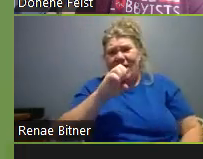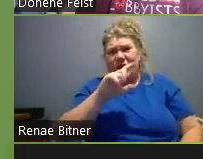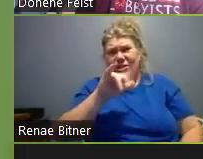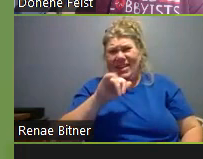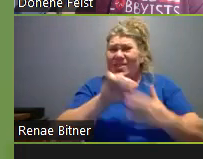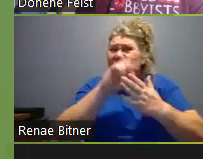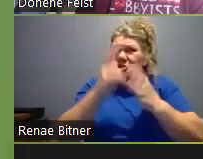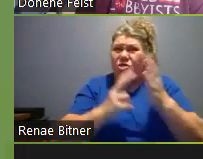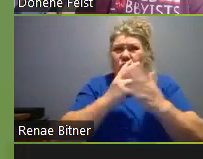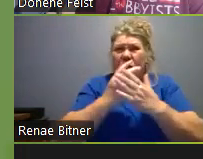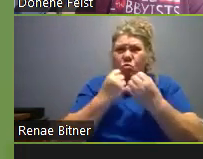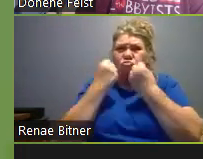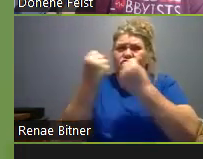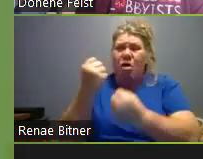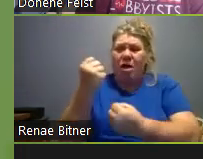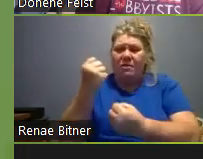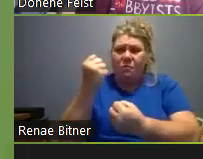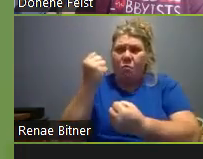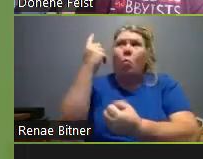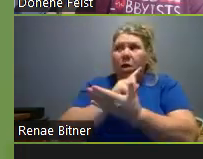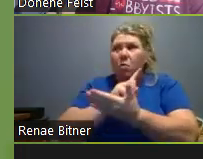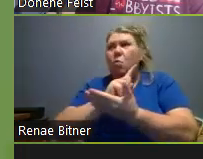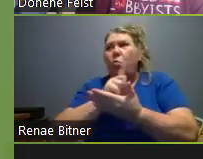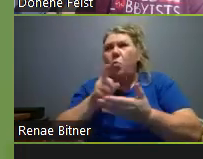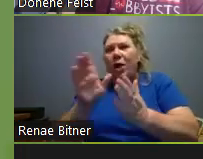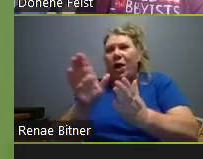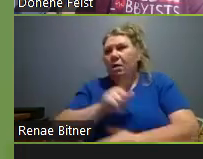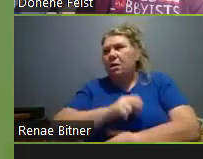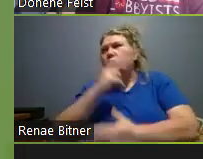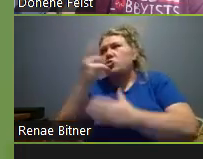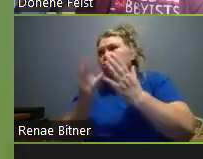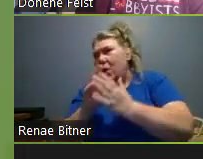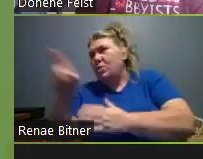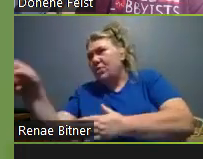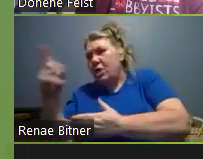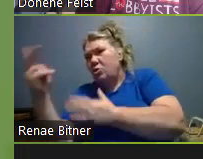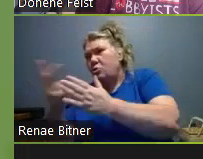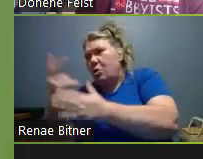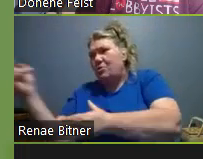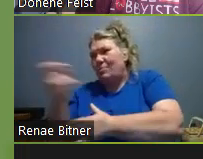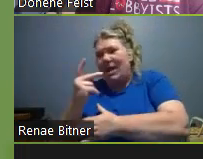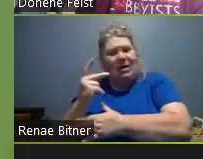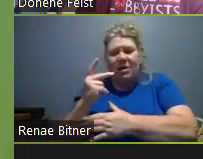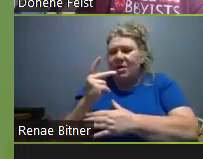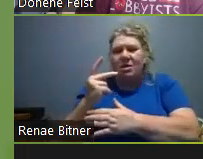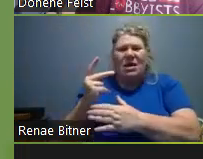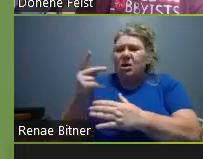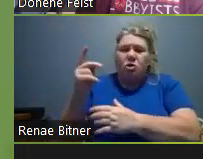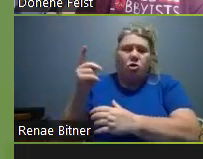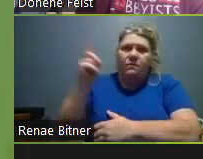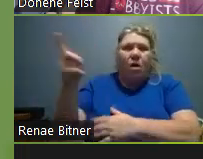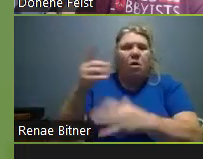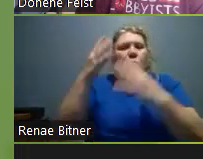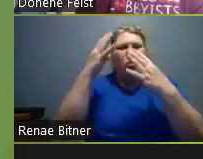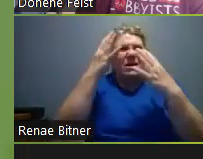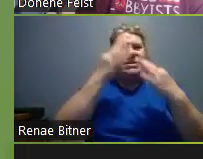day. Well, one way. And so that's why we switched to someone in Jamestown. And as it turned